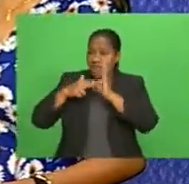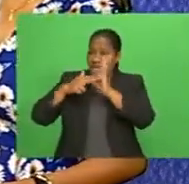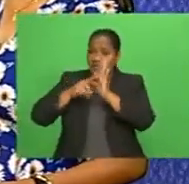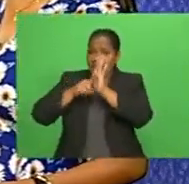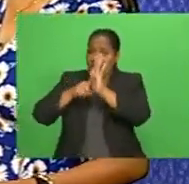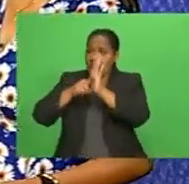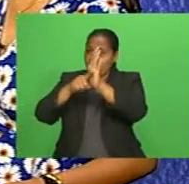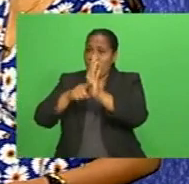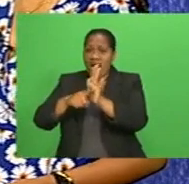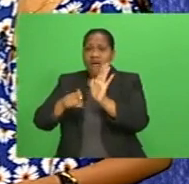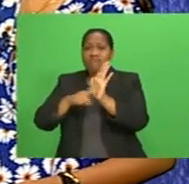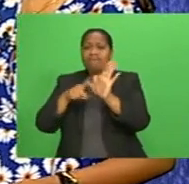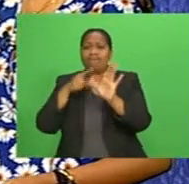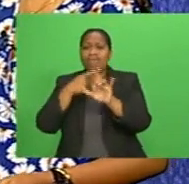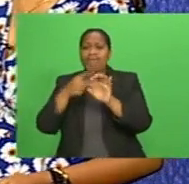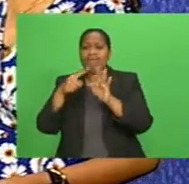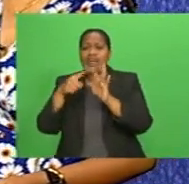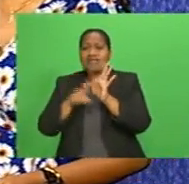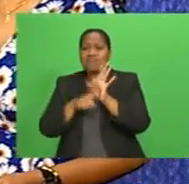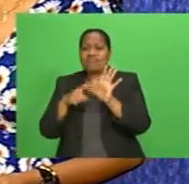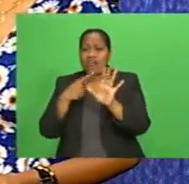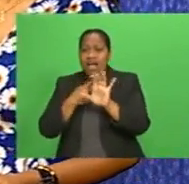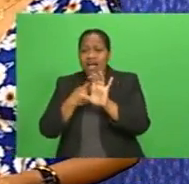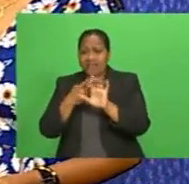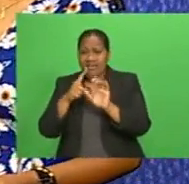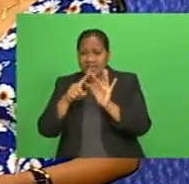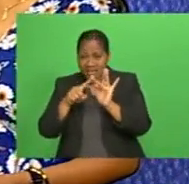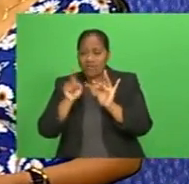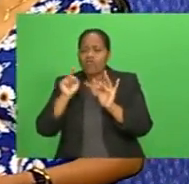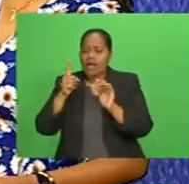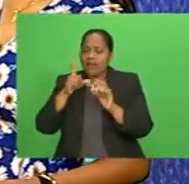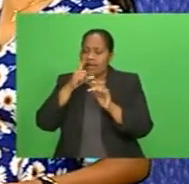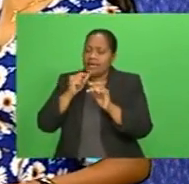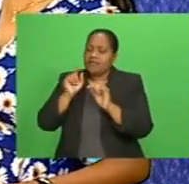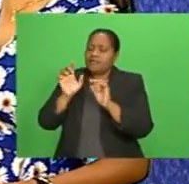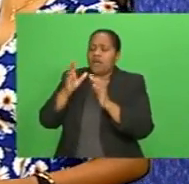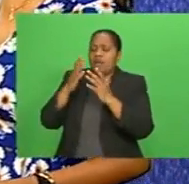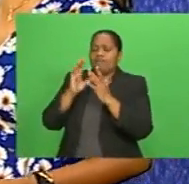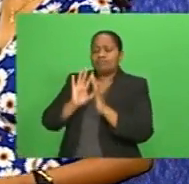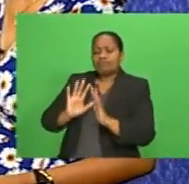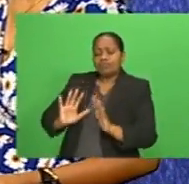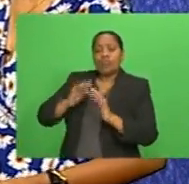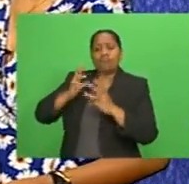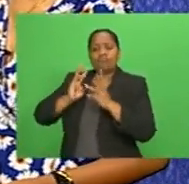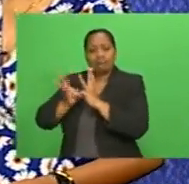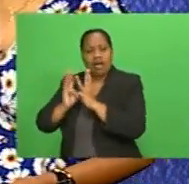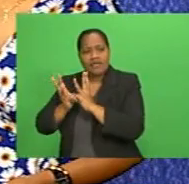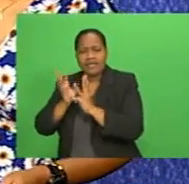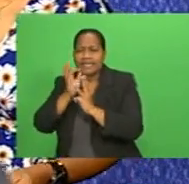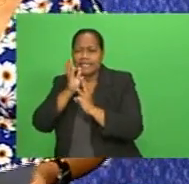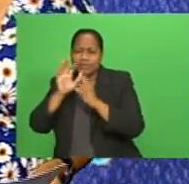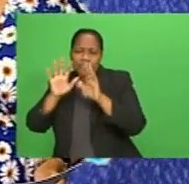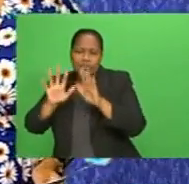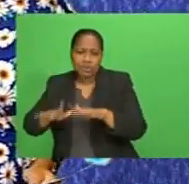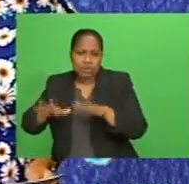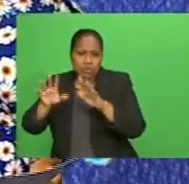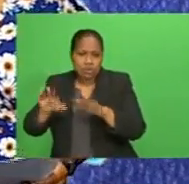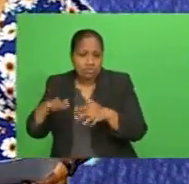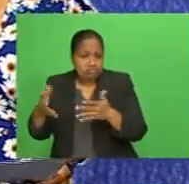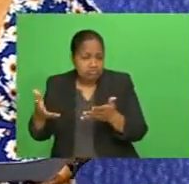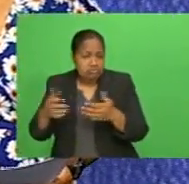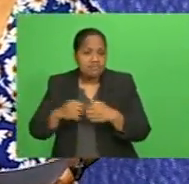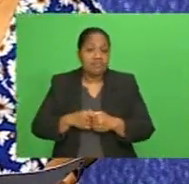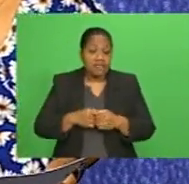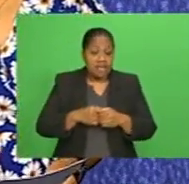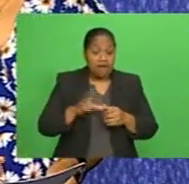till Reki can enjoy settled and calm weather. There is very little chance of heavy showers. Eastwards